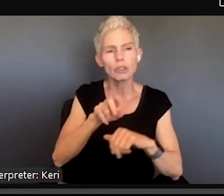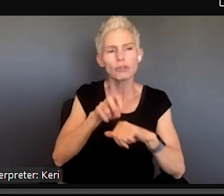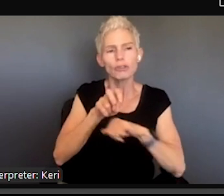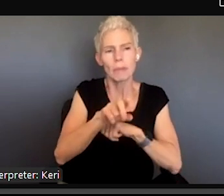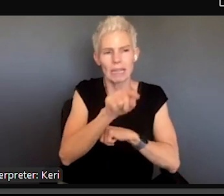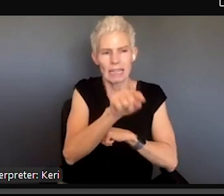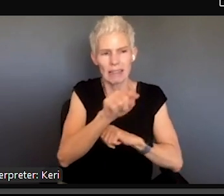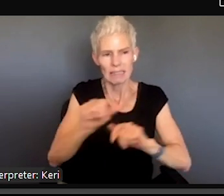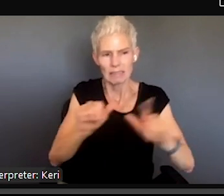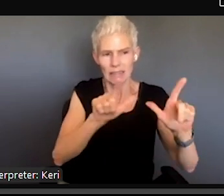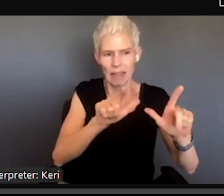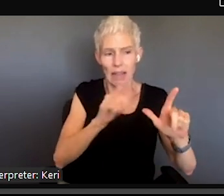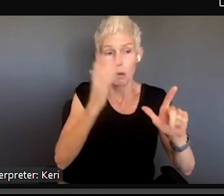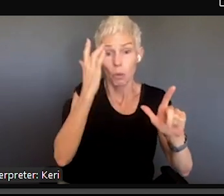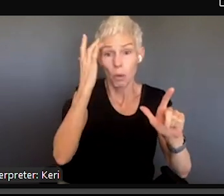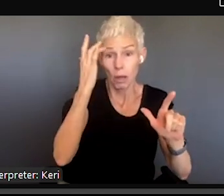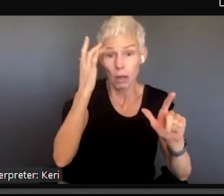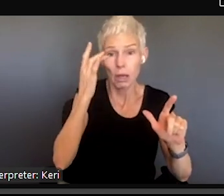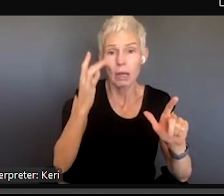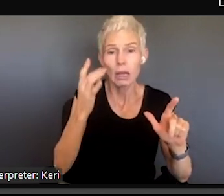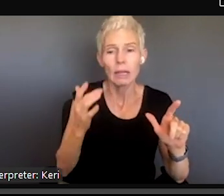because